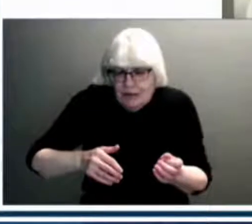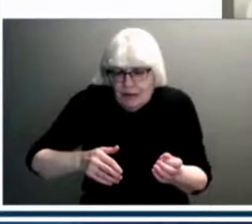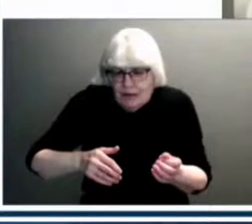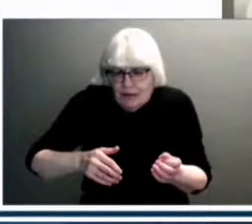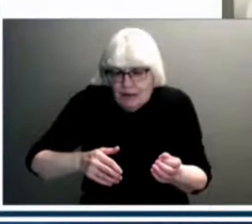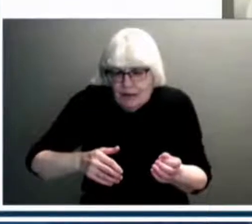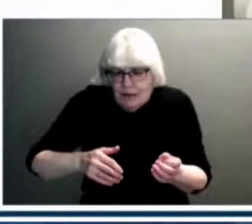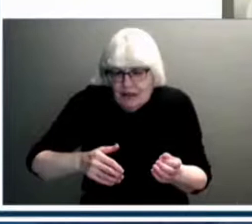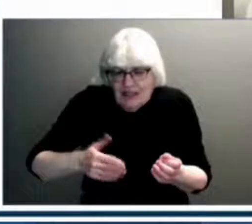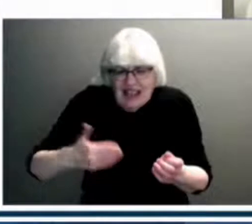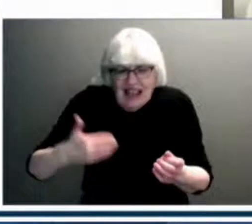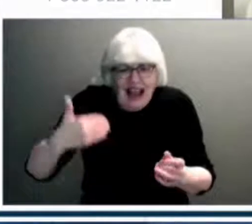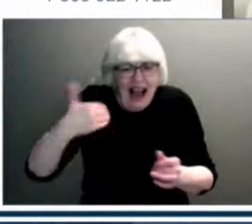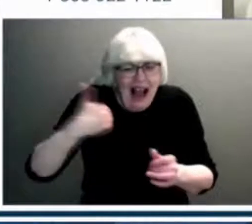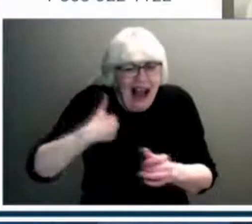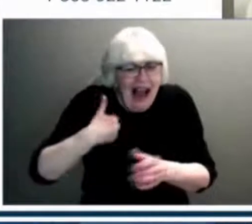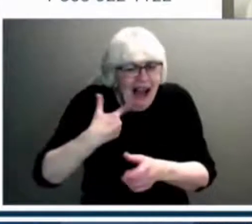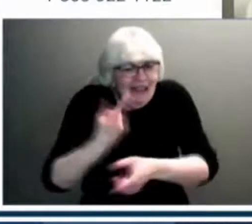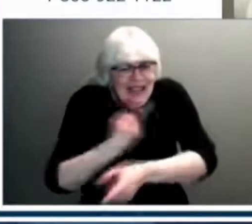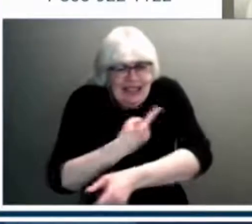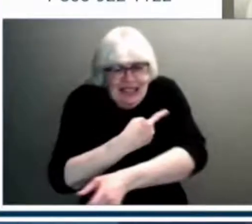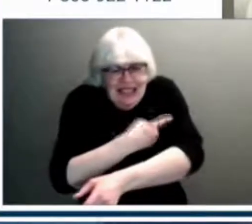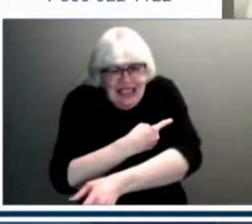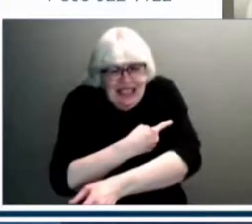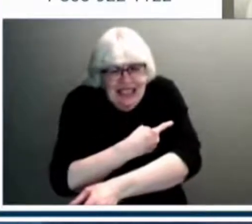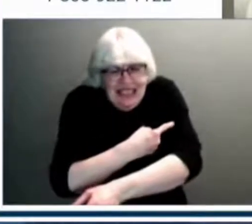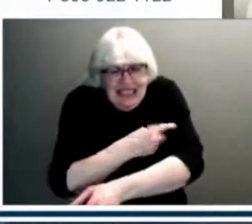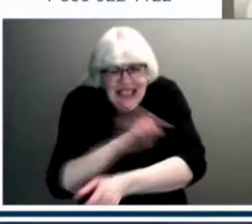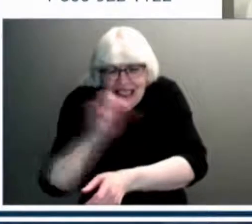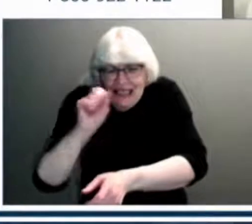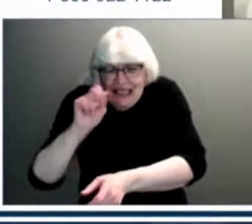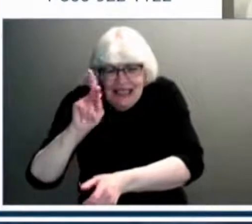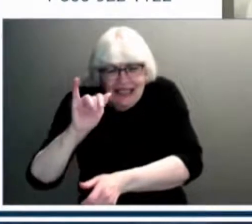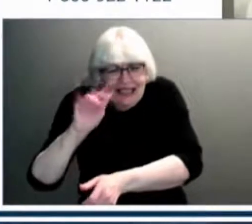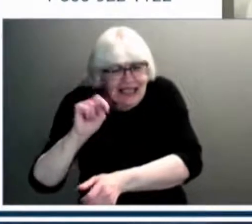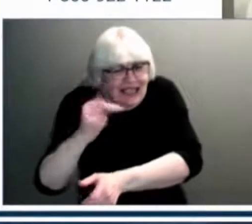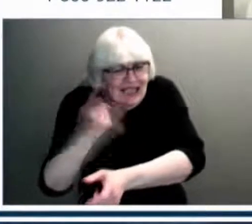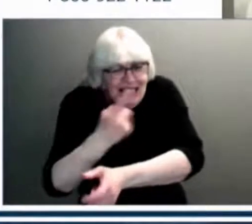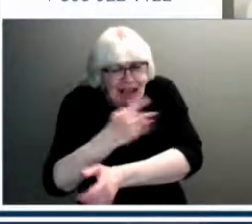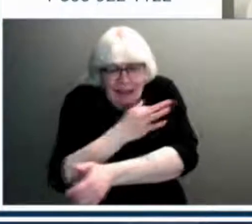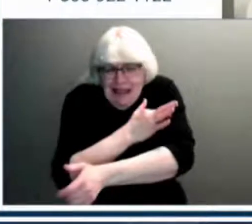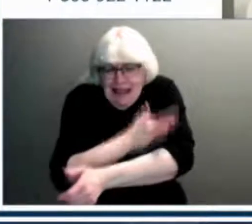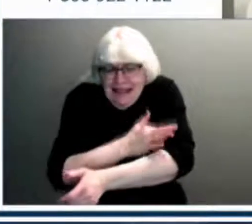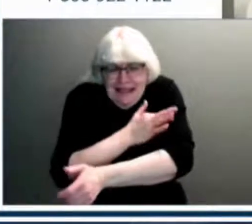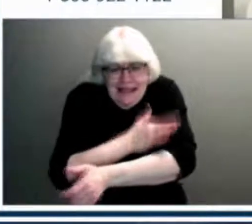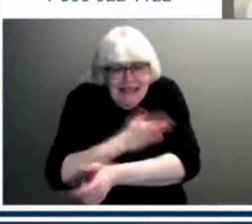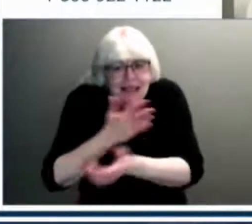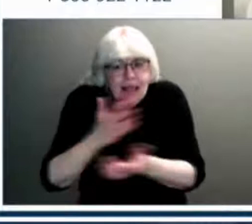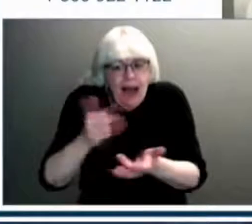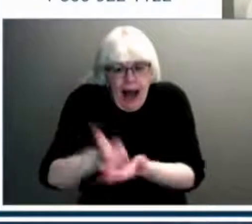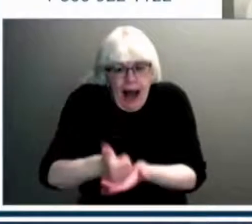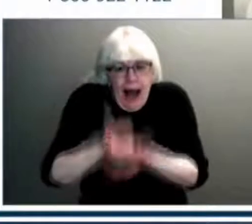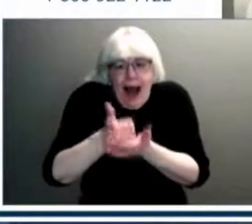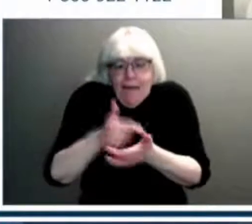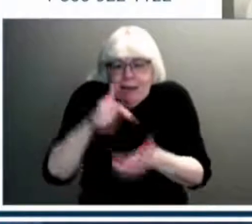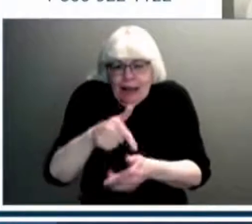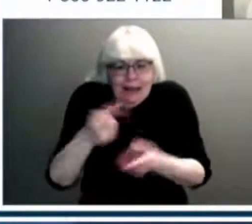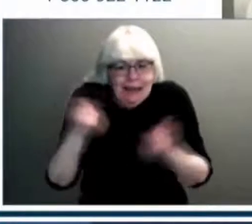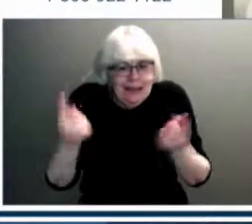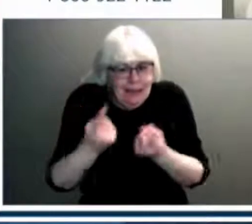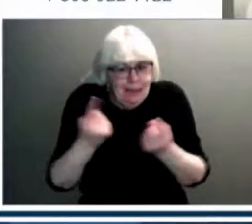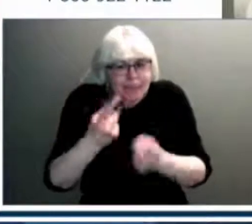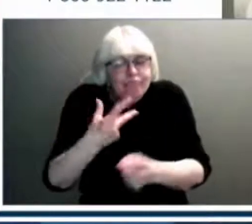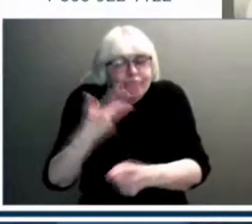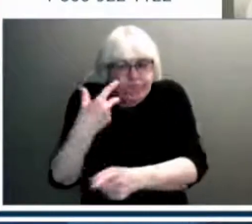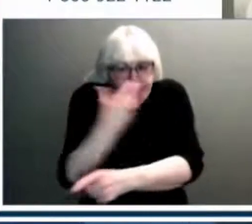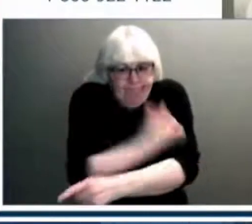trying desperately to access any of these pathways to help their child get vaccinated because the restrictions